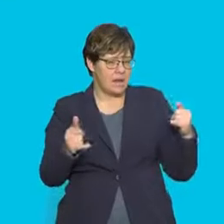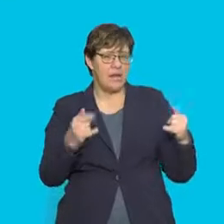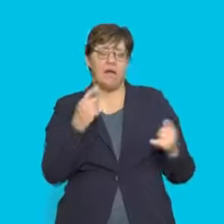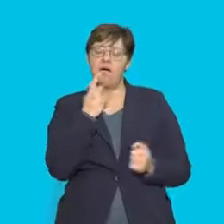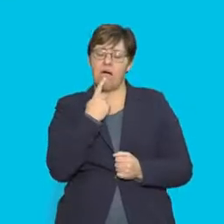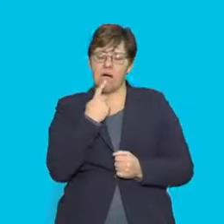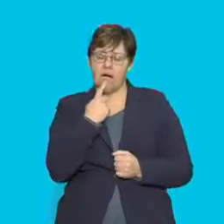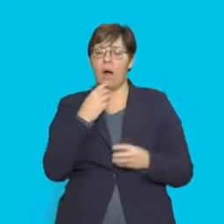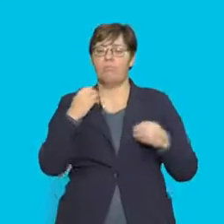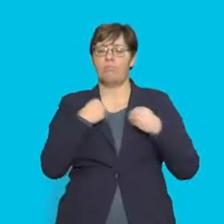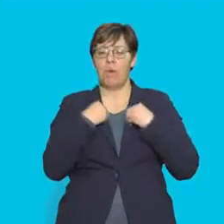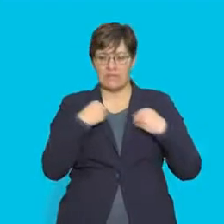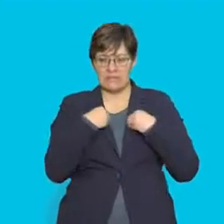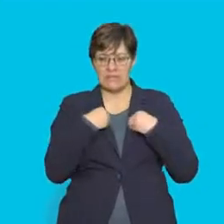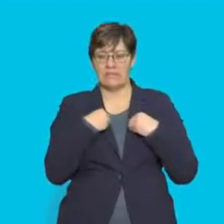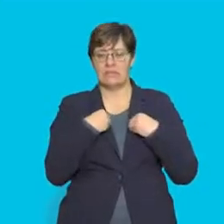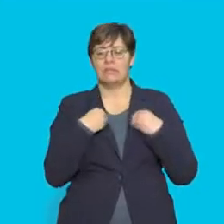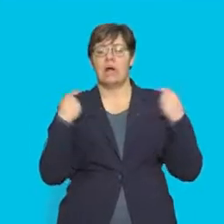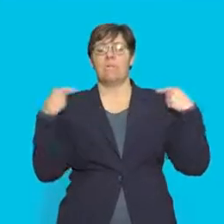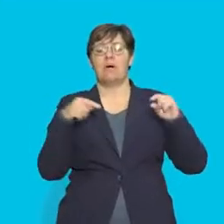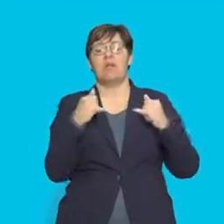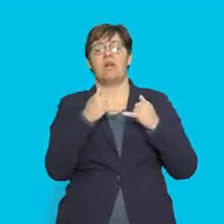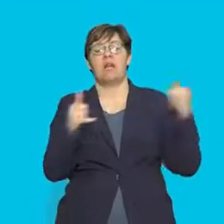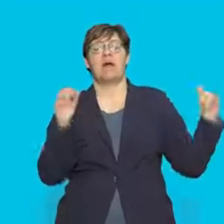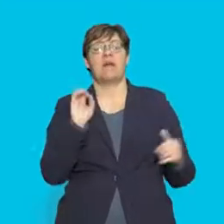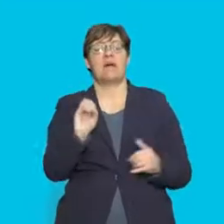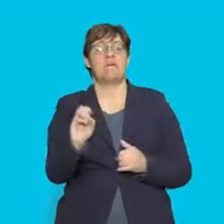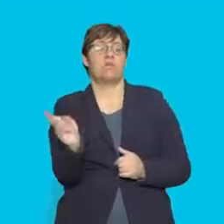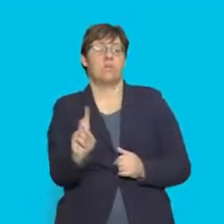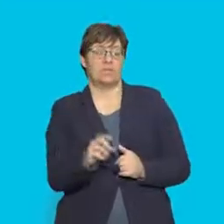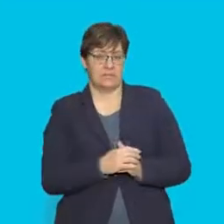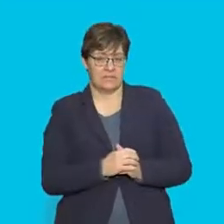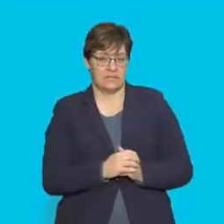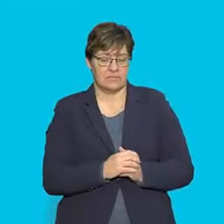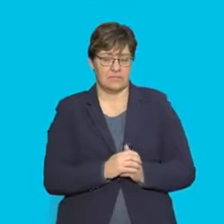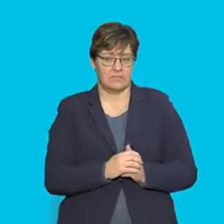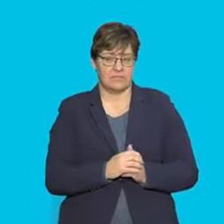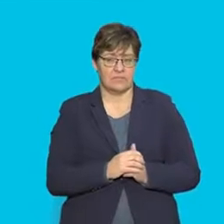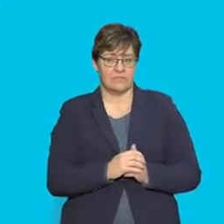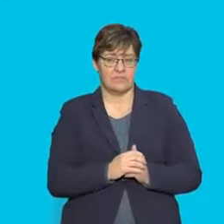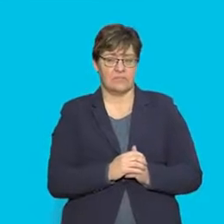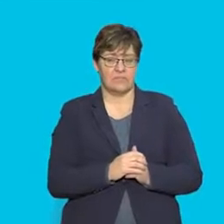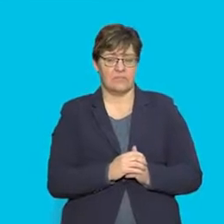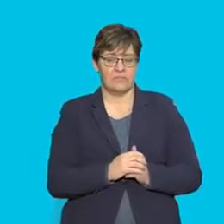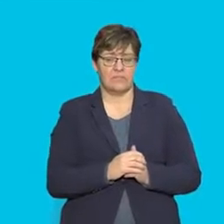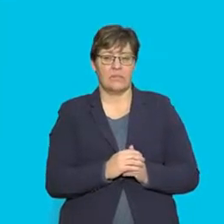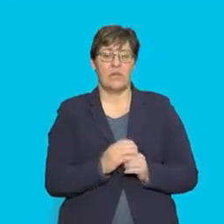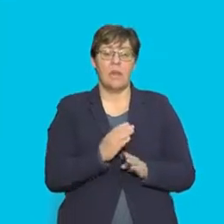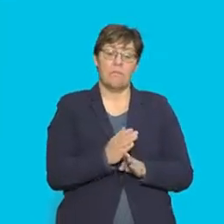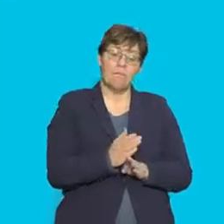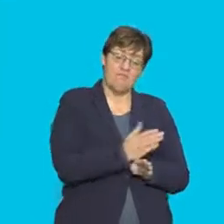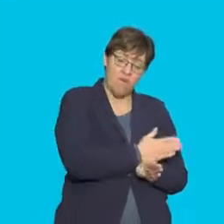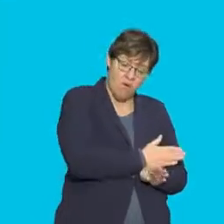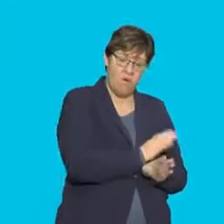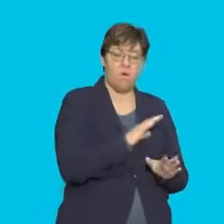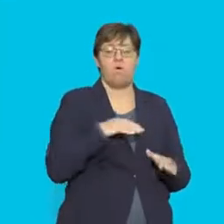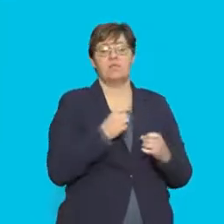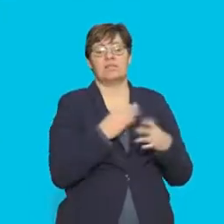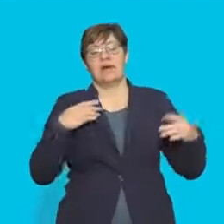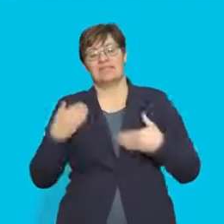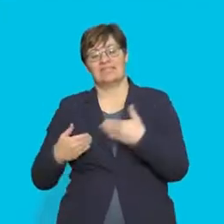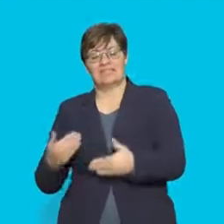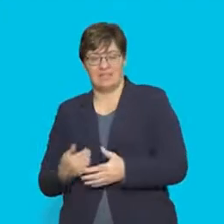think about the properties of parallel lines before you can even go